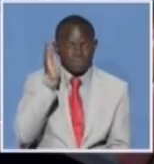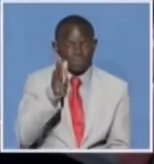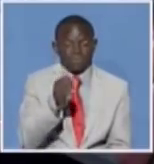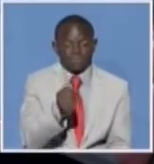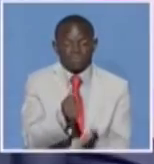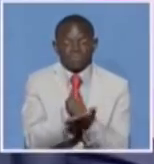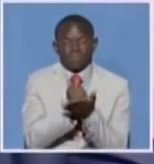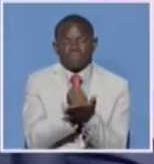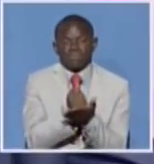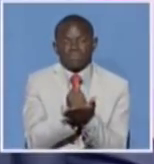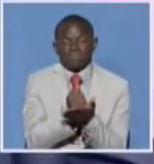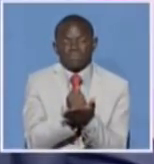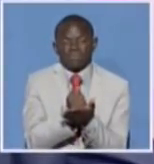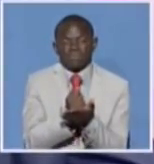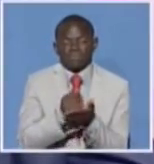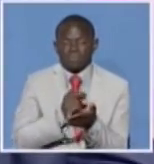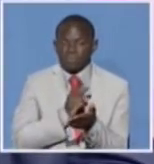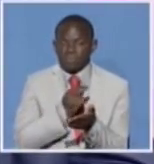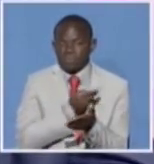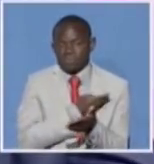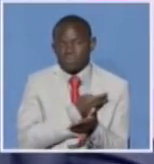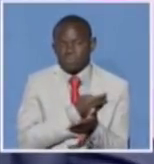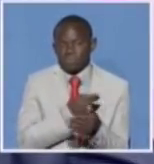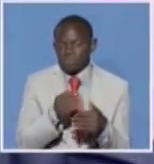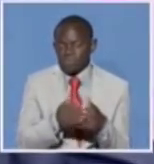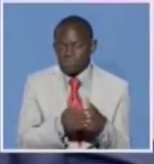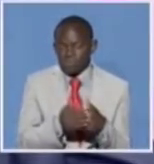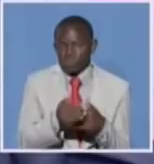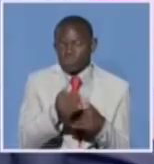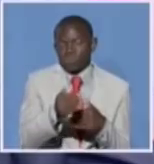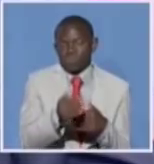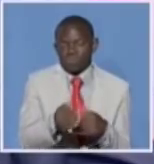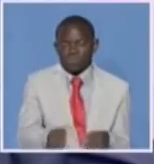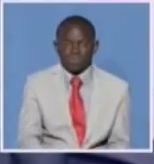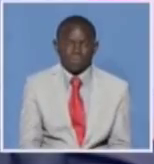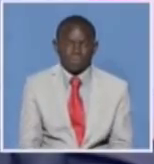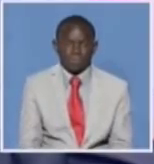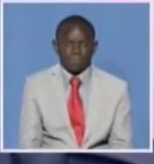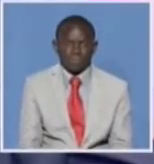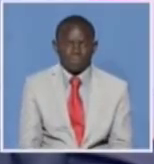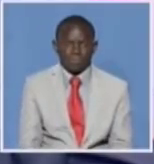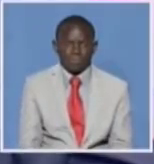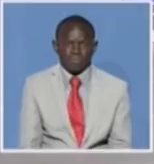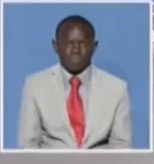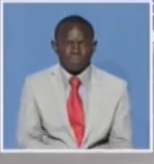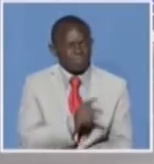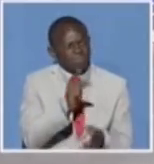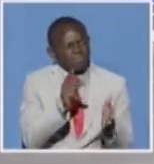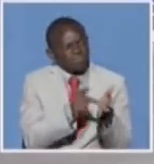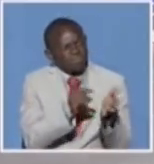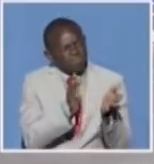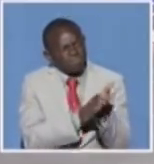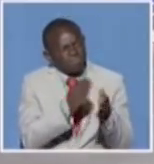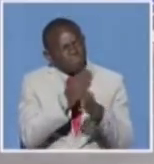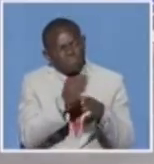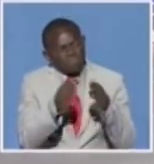in terms of going forward to build much of the infrastructure that we need. Primary school level? At